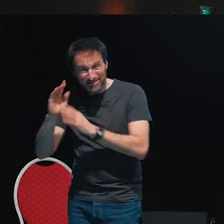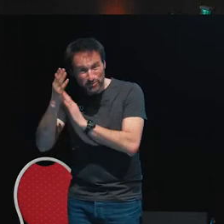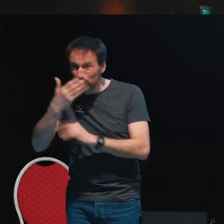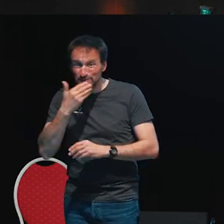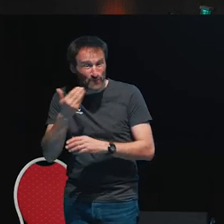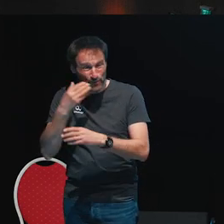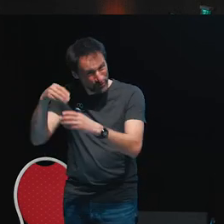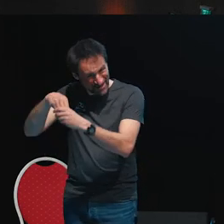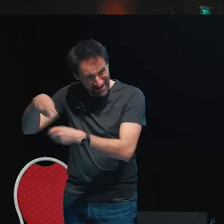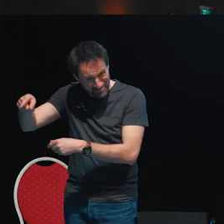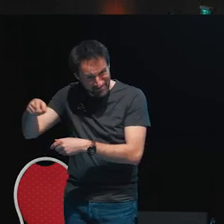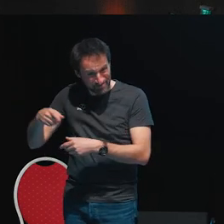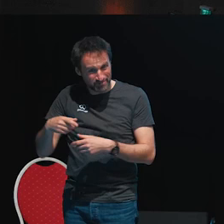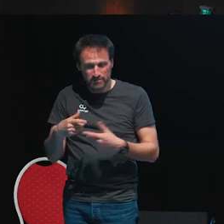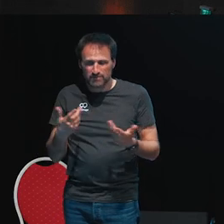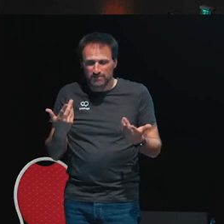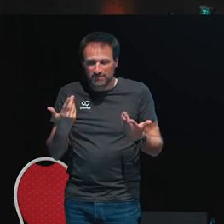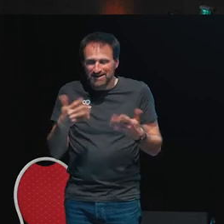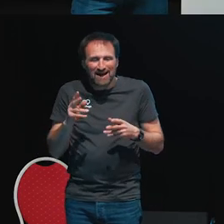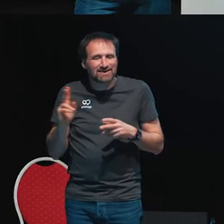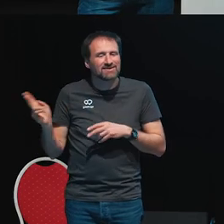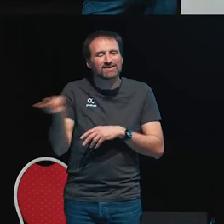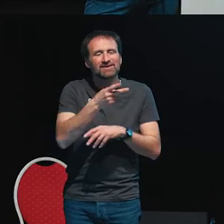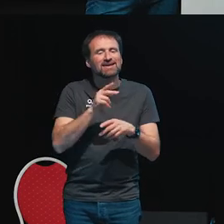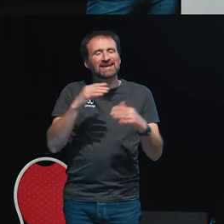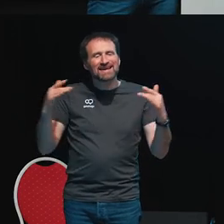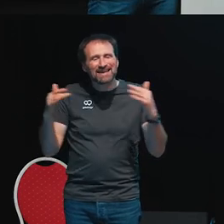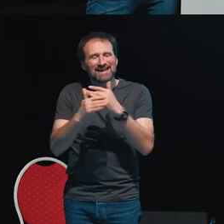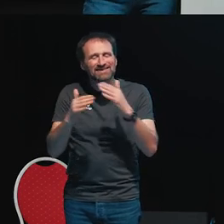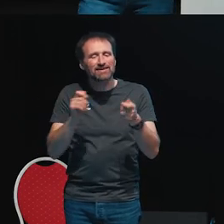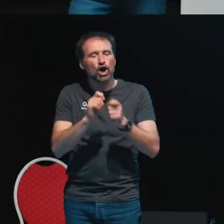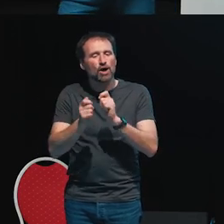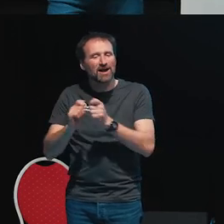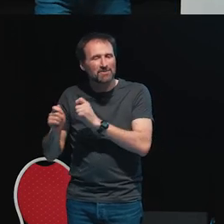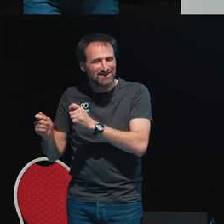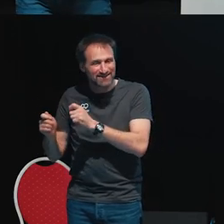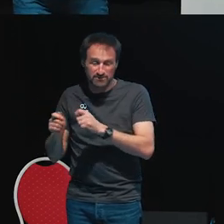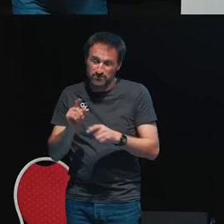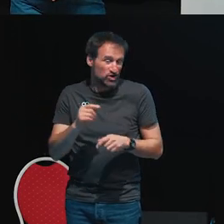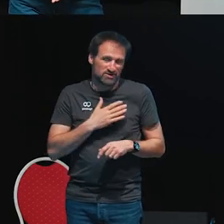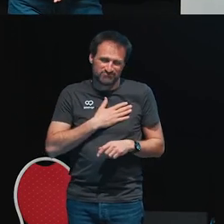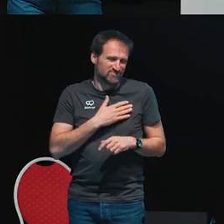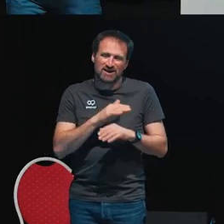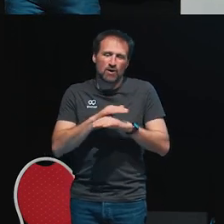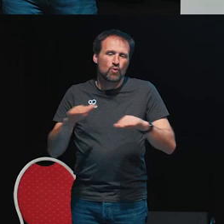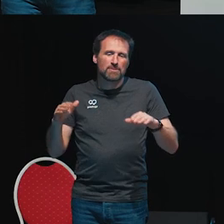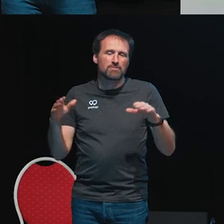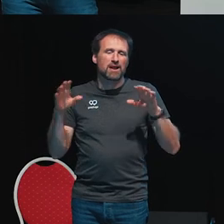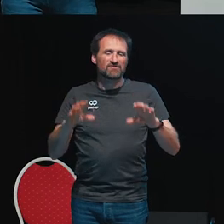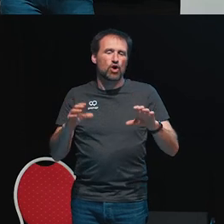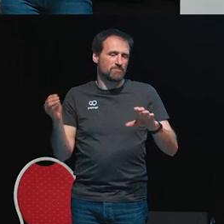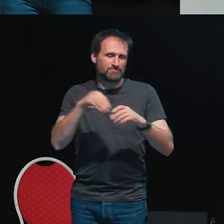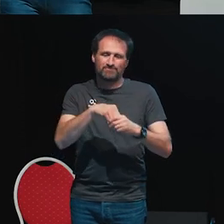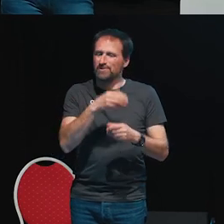achieve the interoperability, then that's not part of the web platform. Which means